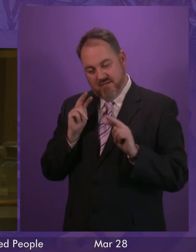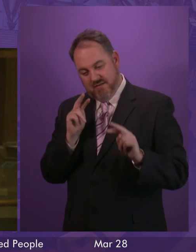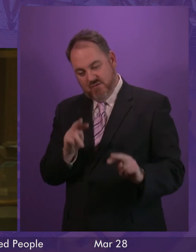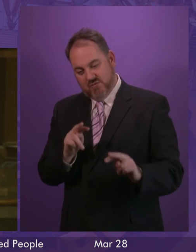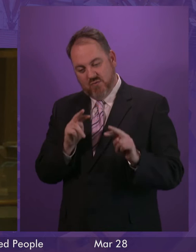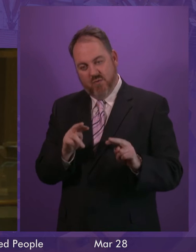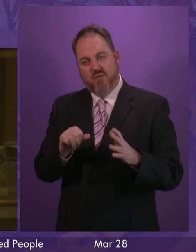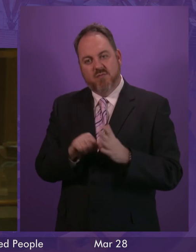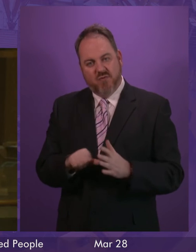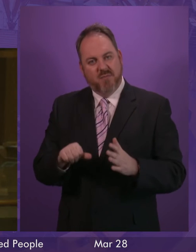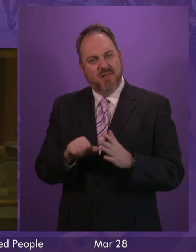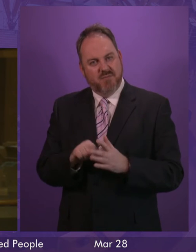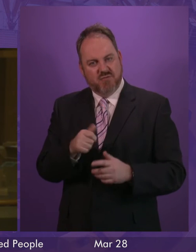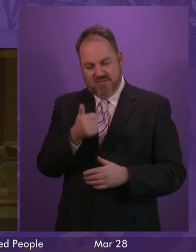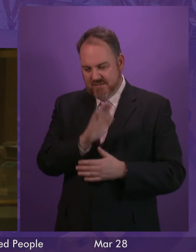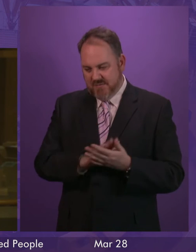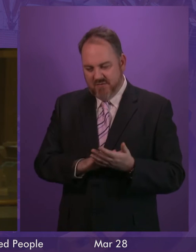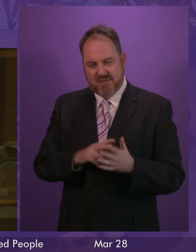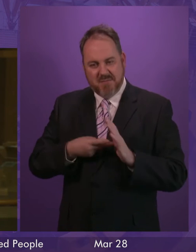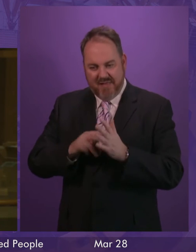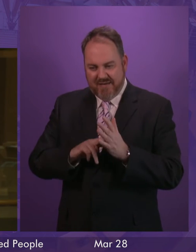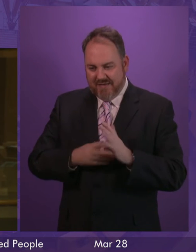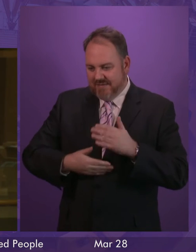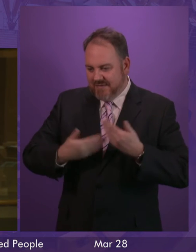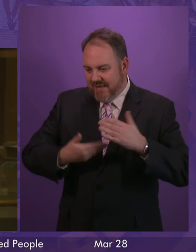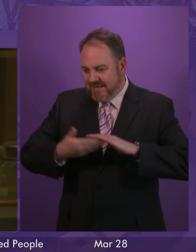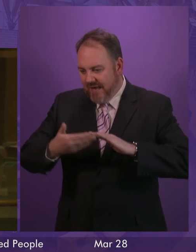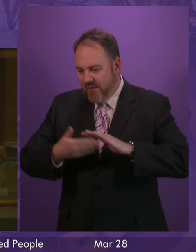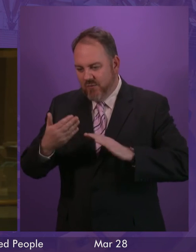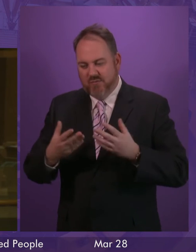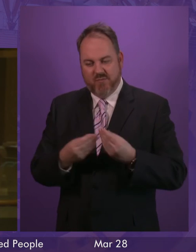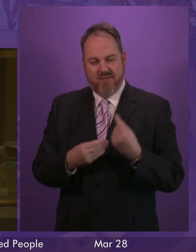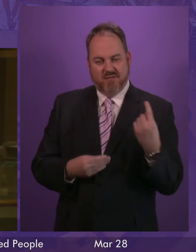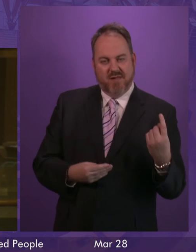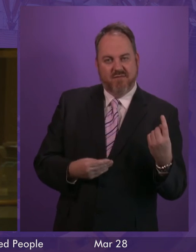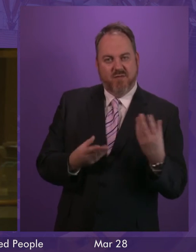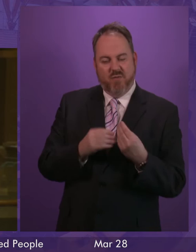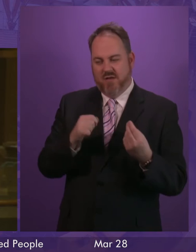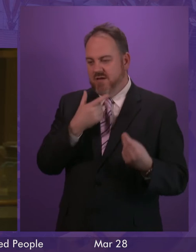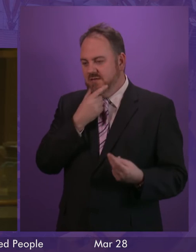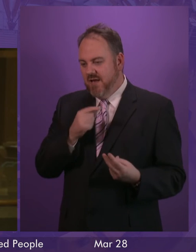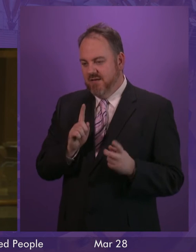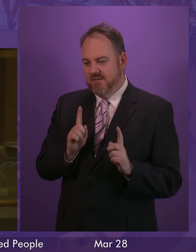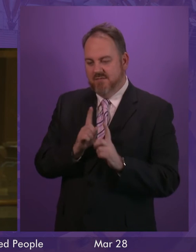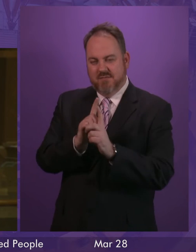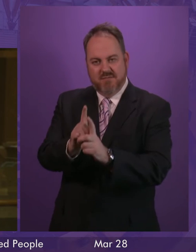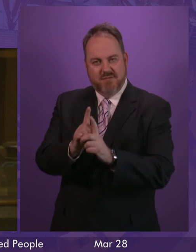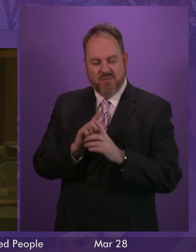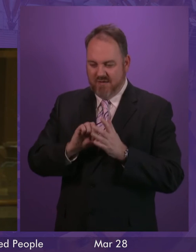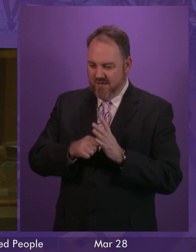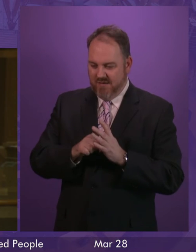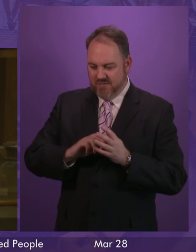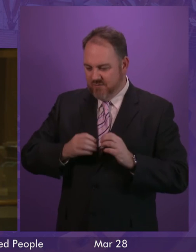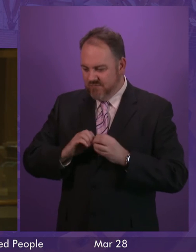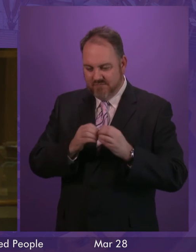the difficulties that she faced in planning days out for herself and her son Connor. It's fair to say that there